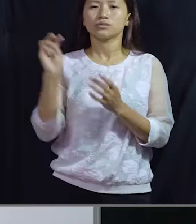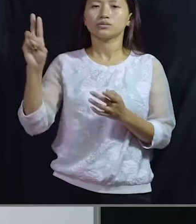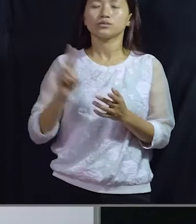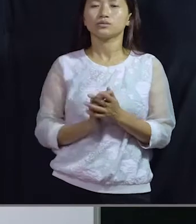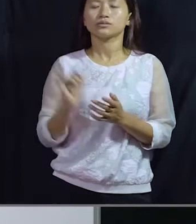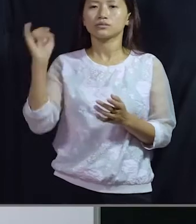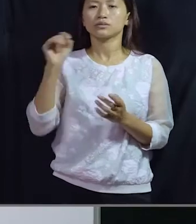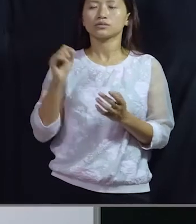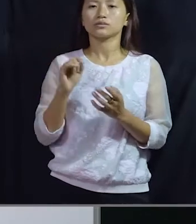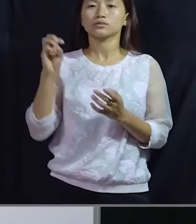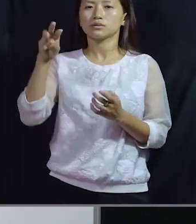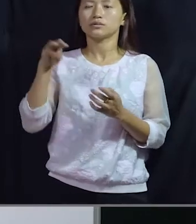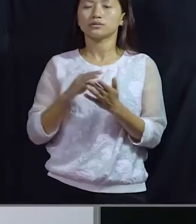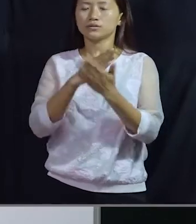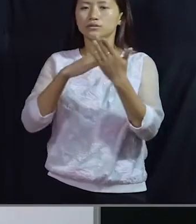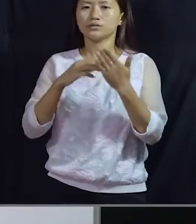6,000 into